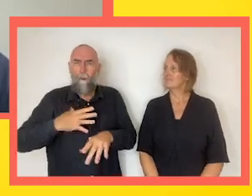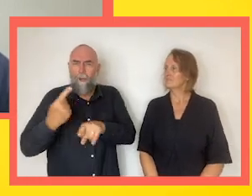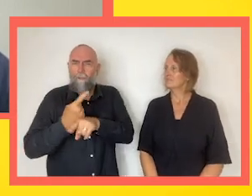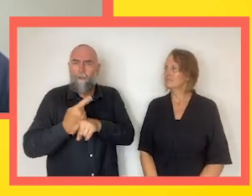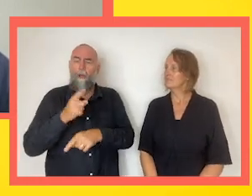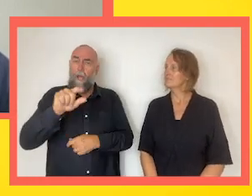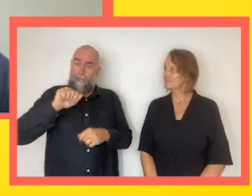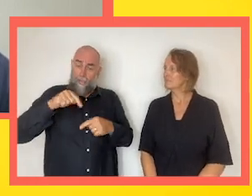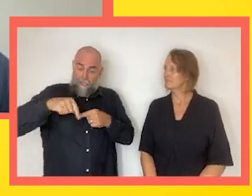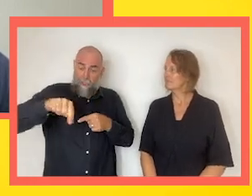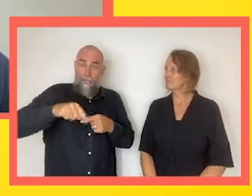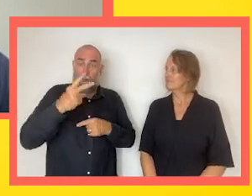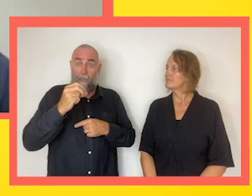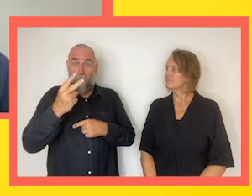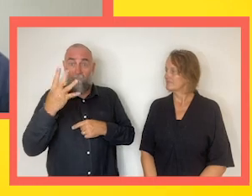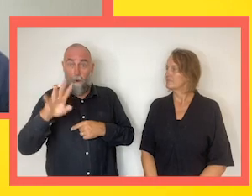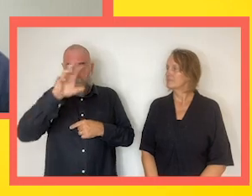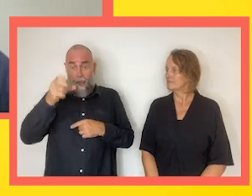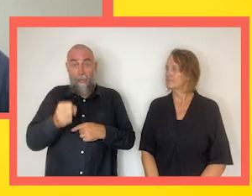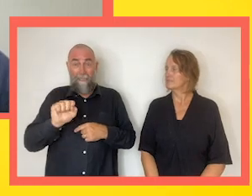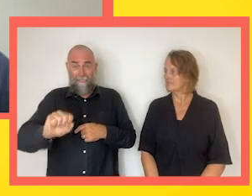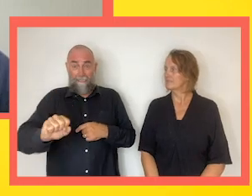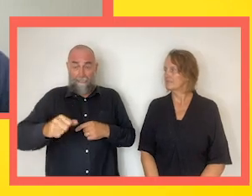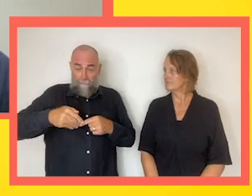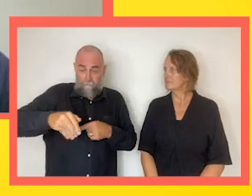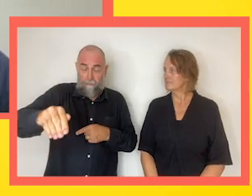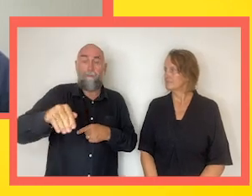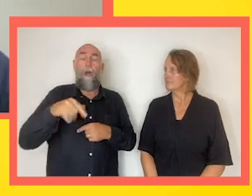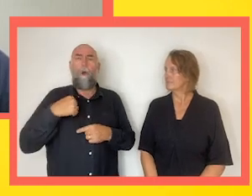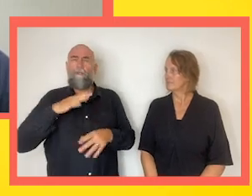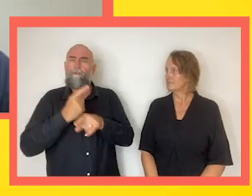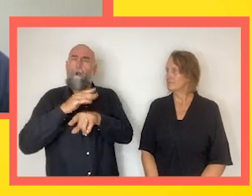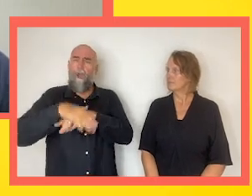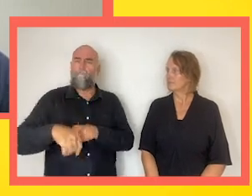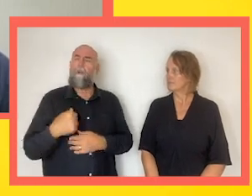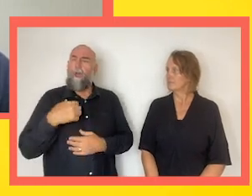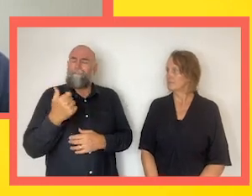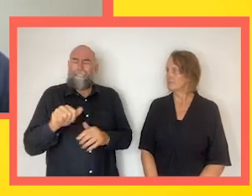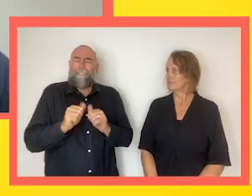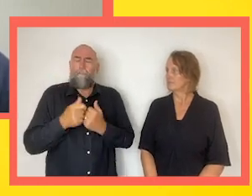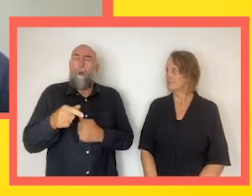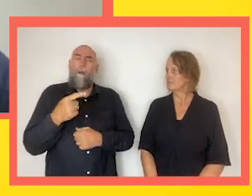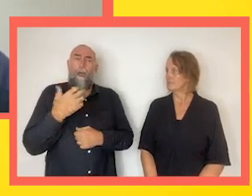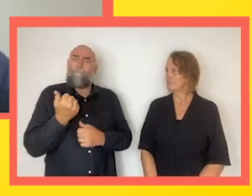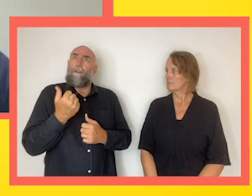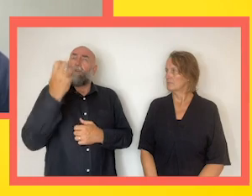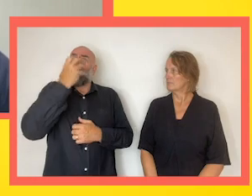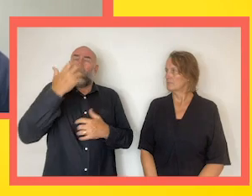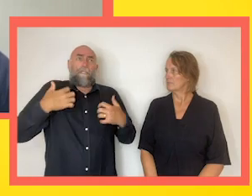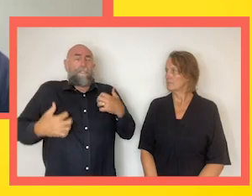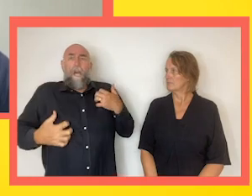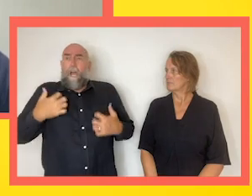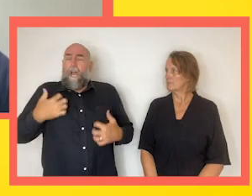knack in a Paralympic year of finding teams that become world beaters. Now, these two. This is one of the most exciting teams when it comes